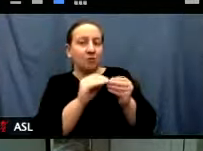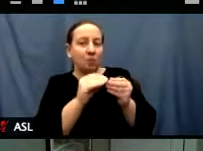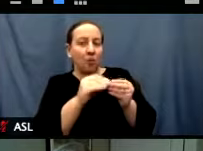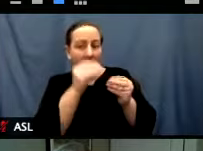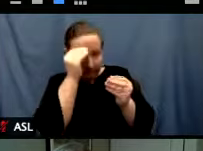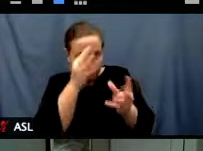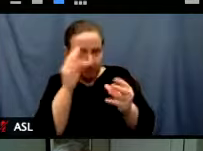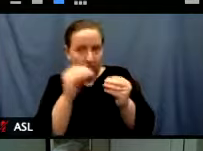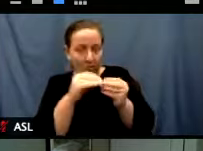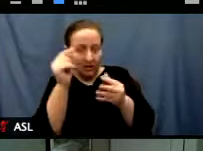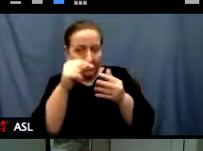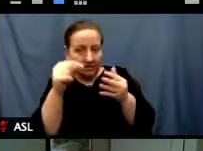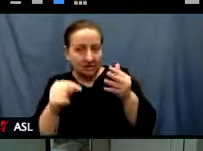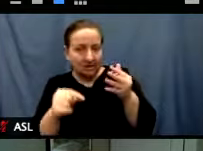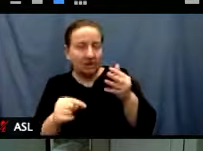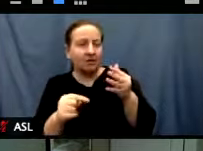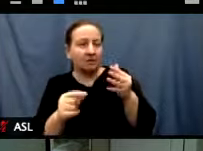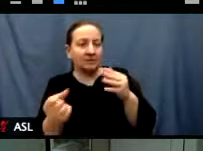to